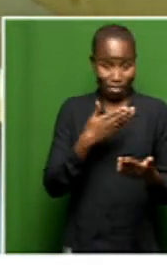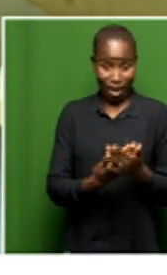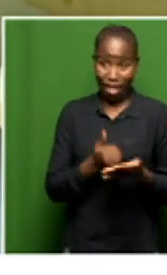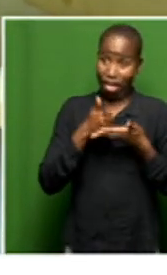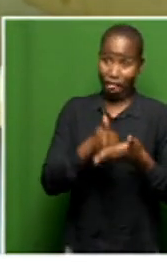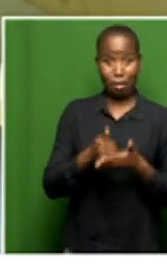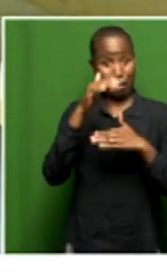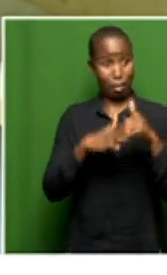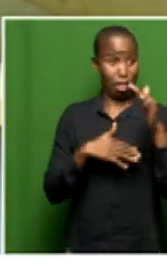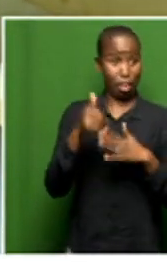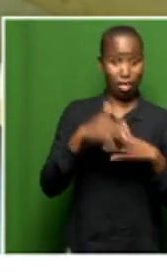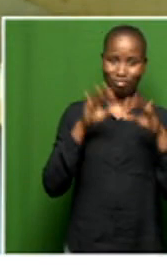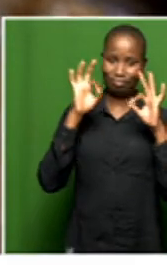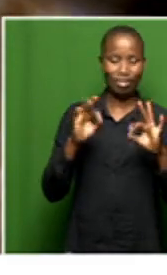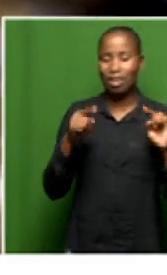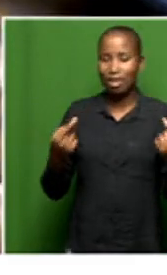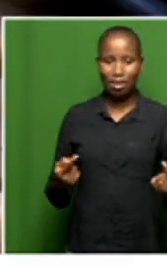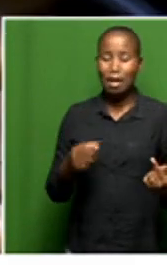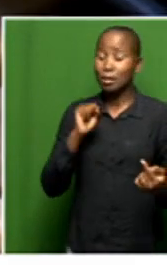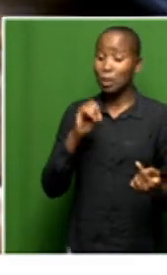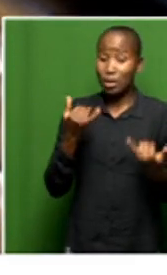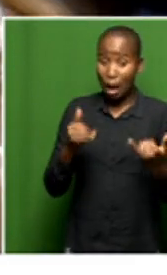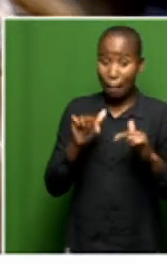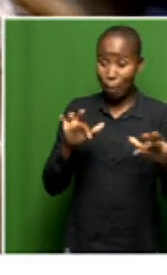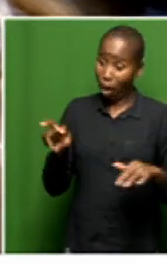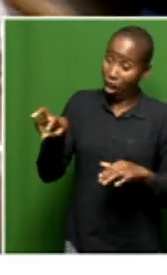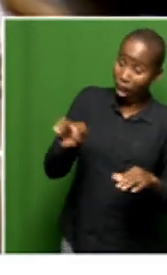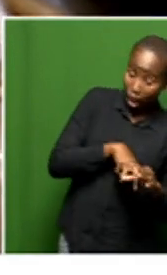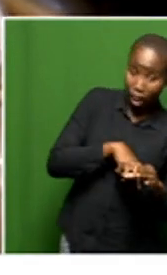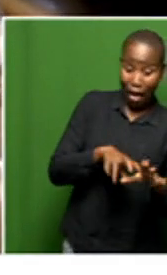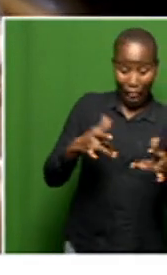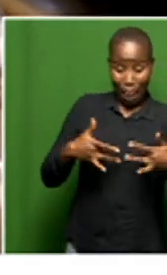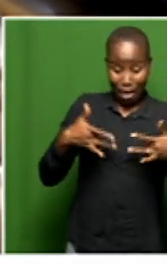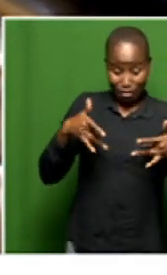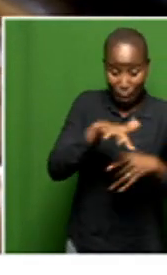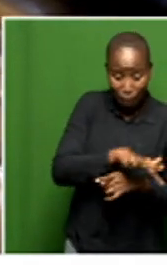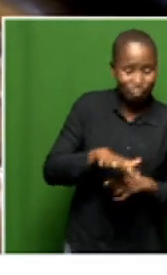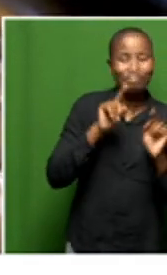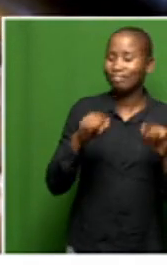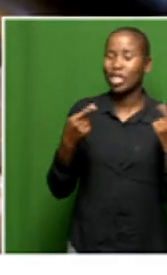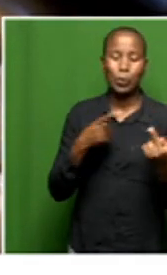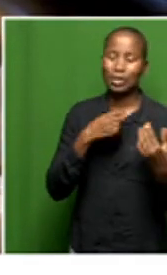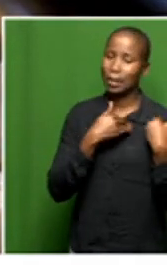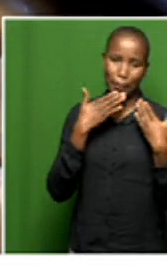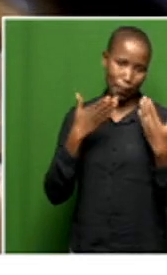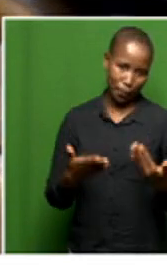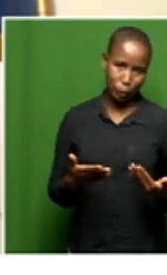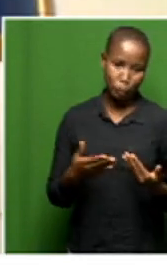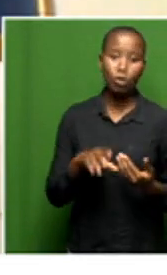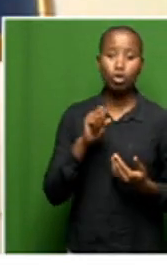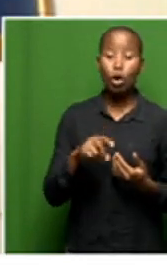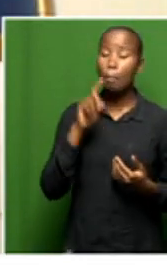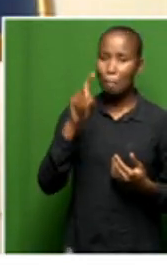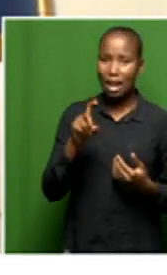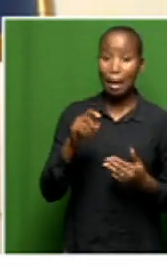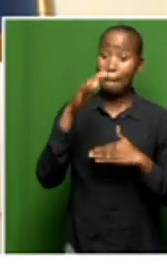and no residents can enter that building until such a time as all of the requirements for